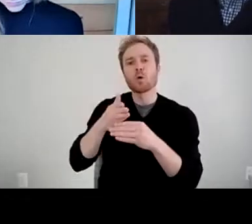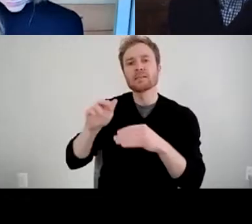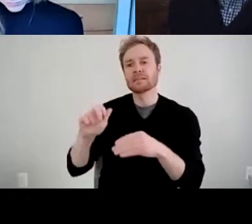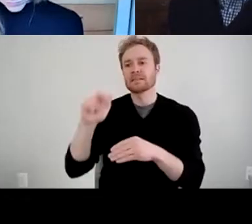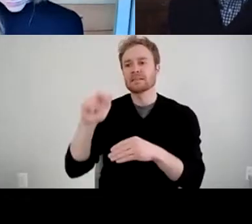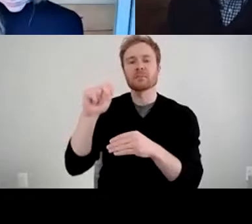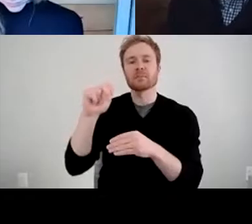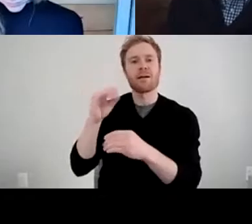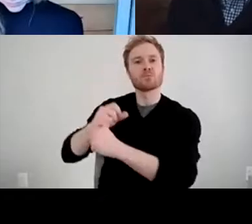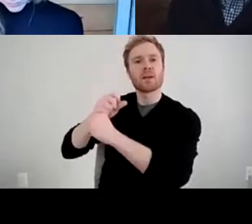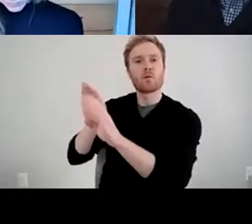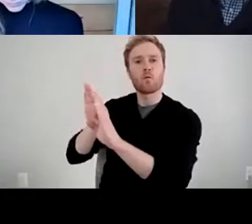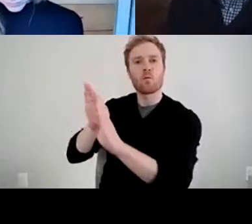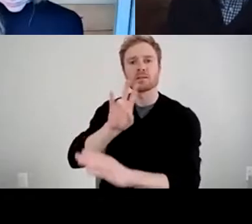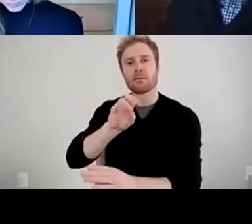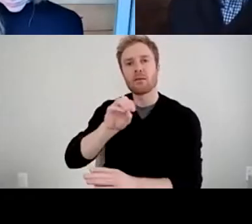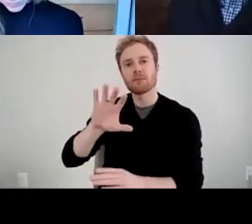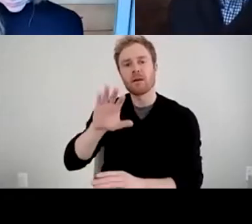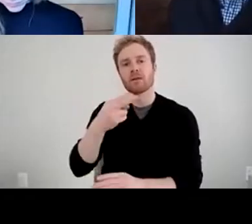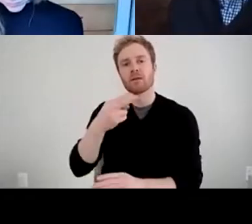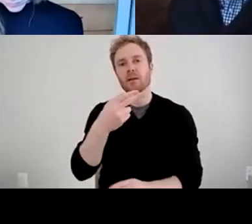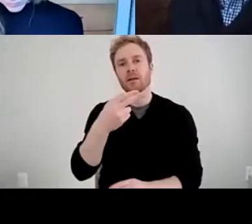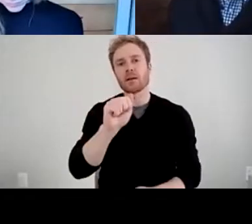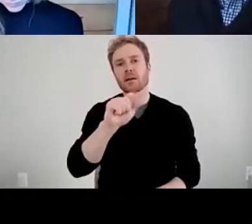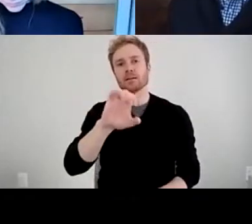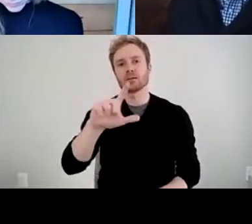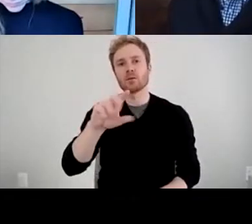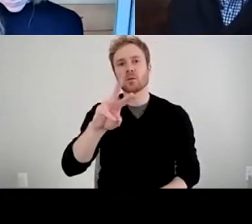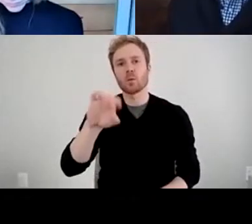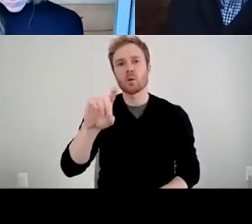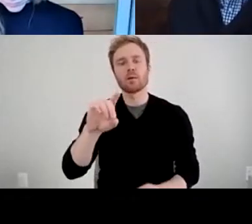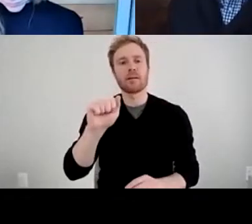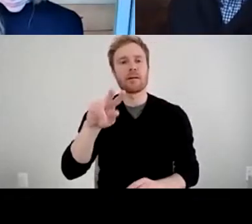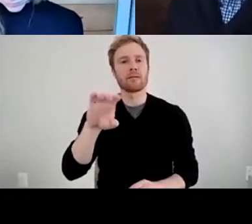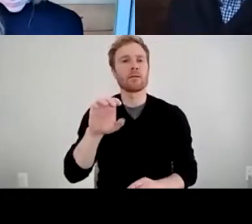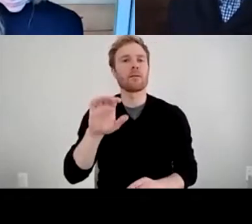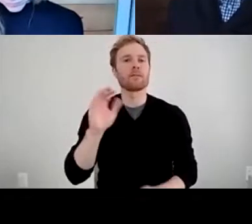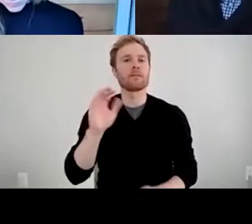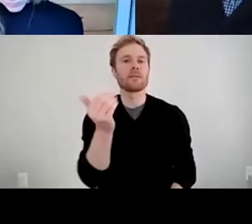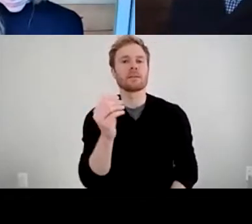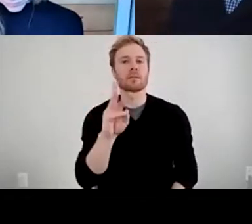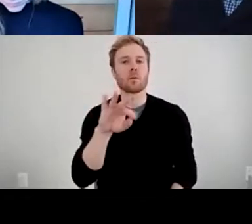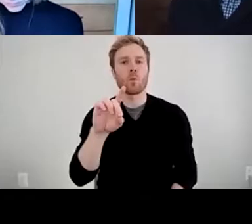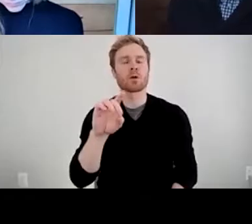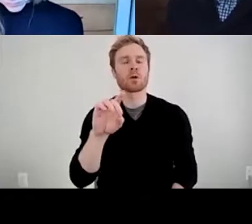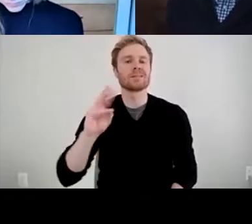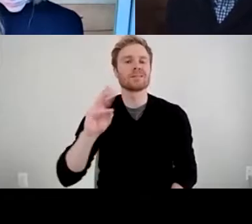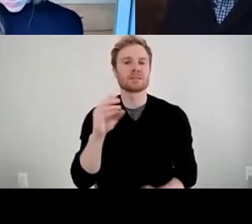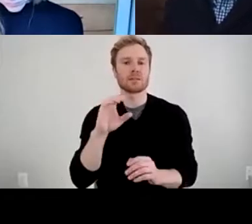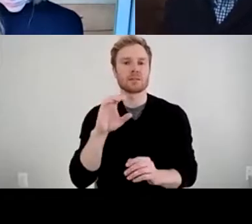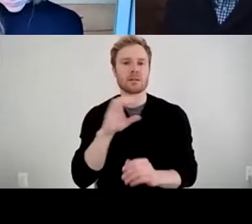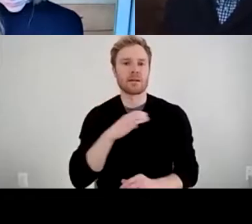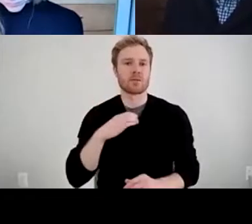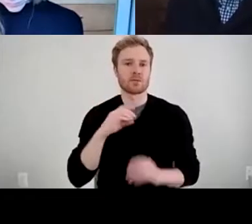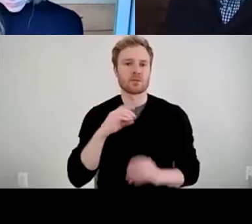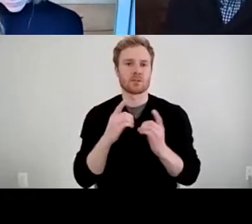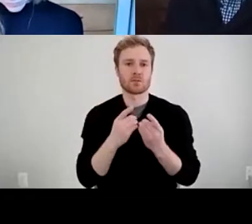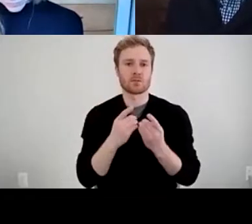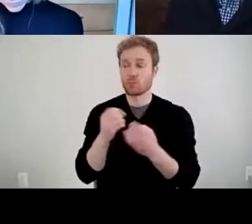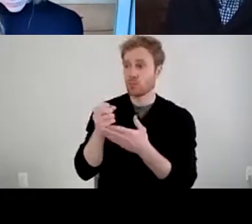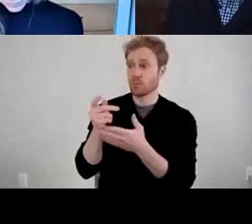1069. Bill 1069, resolution granting unto Sean Winnie, their successors, and assigns the privilege and license